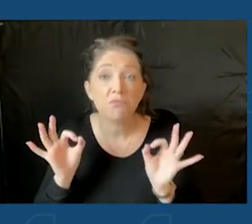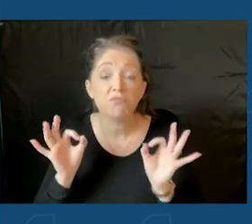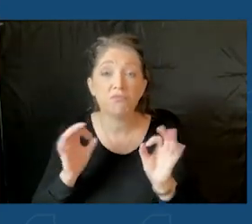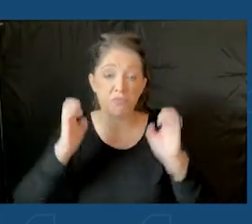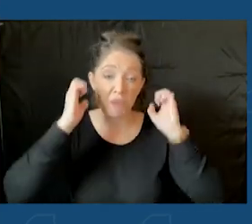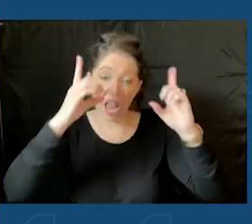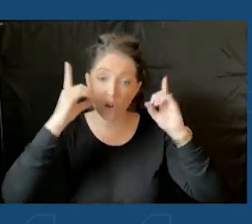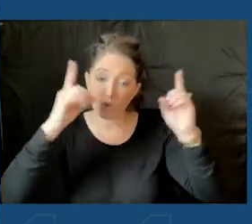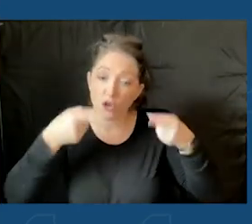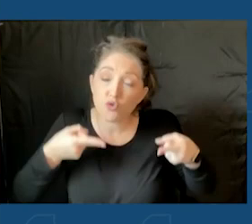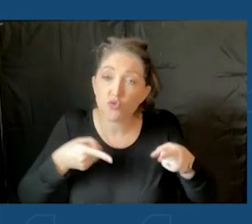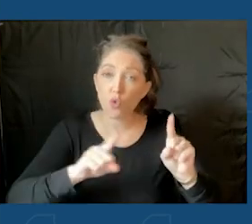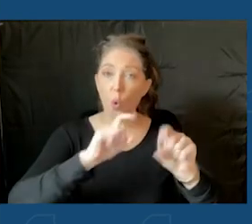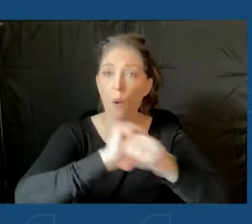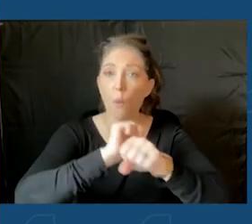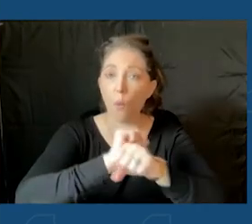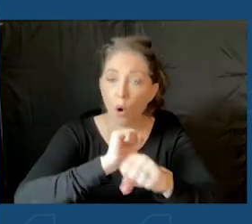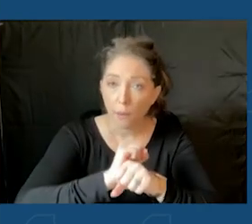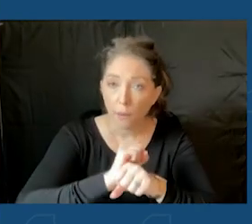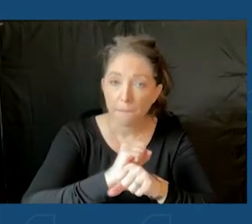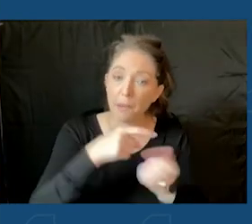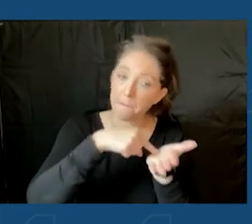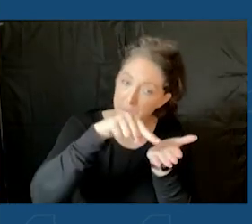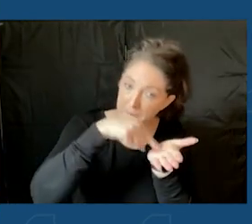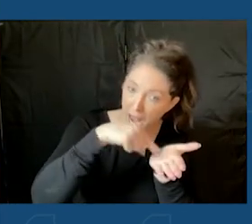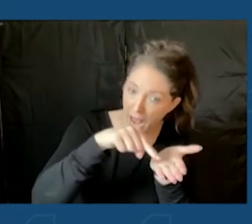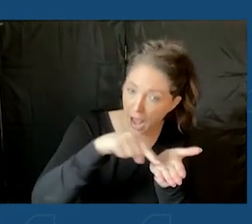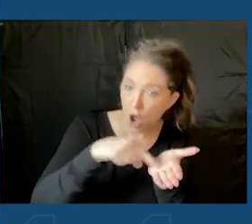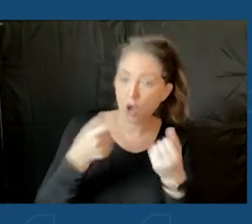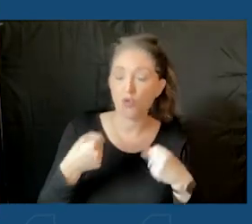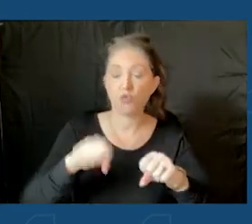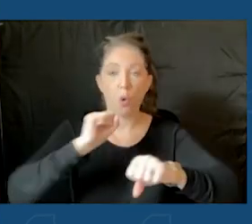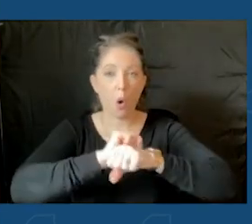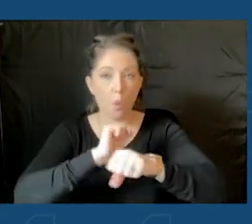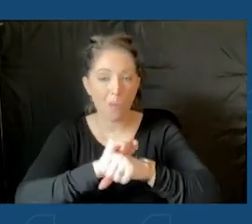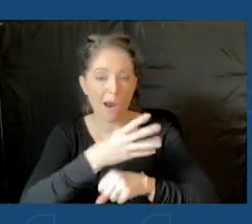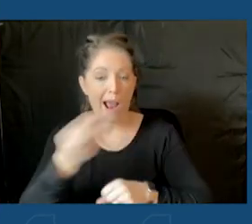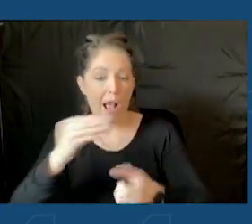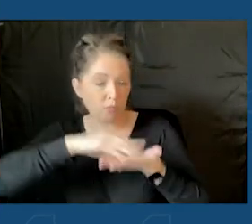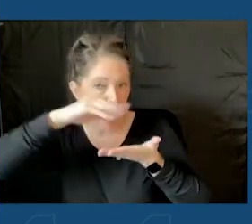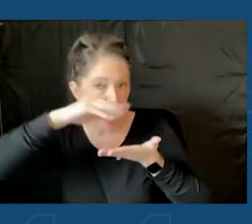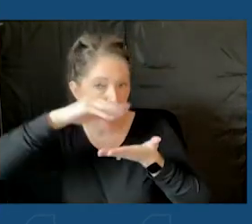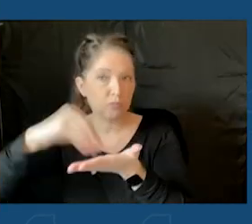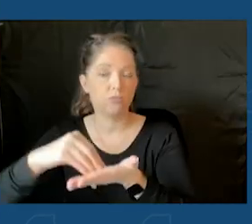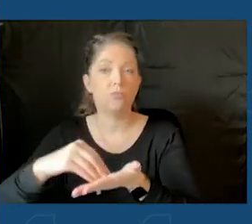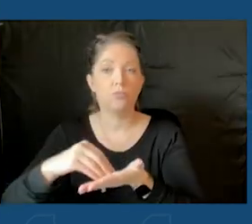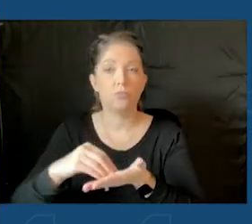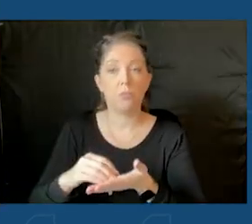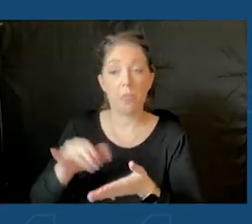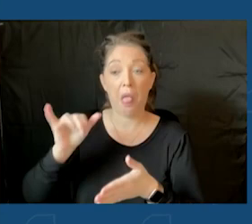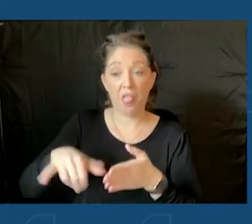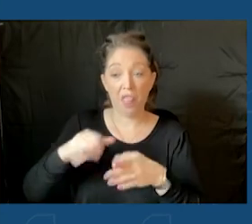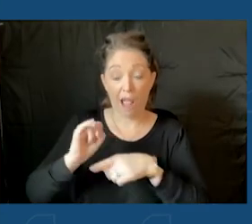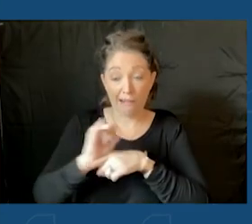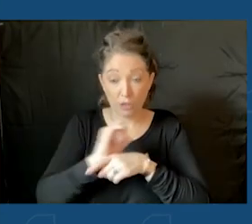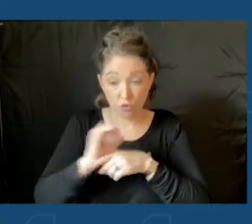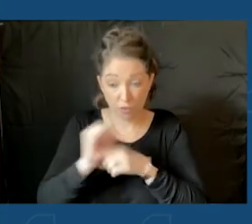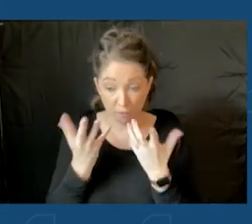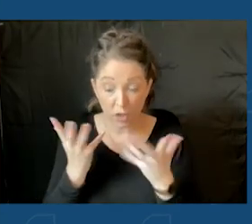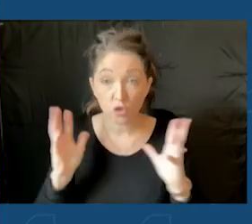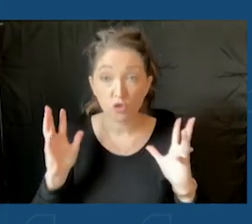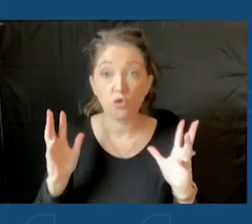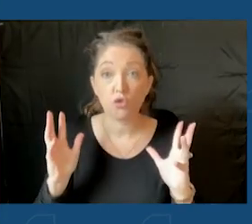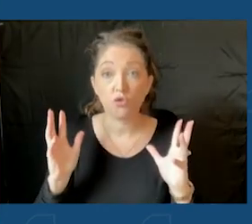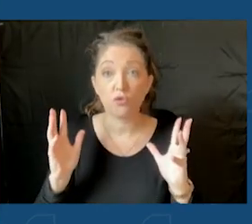They are paid as they work and as they learn. And at the completion of that apprenticeship program, they are